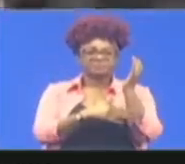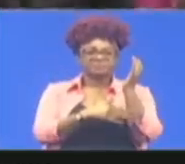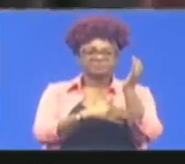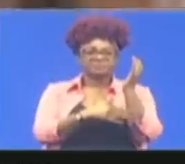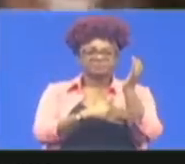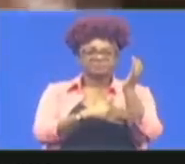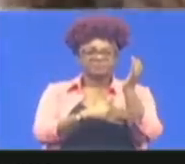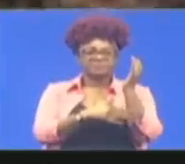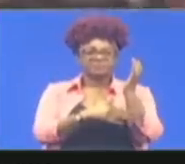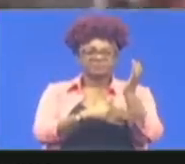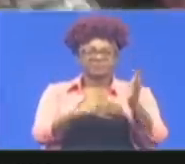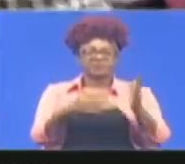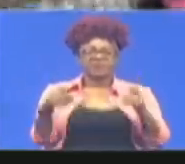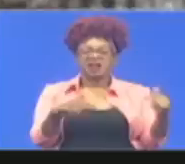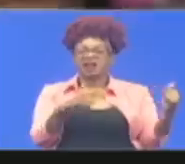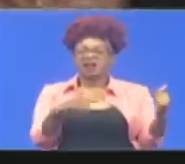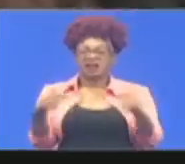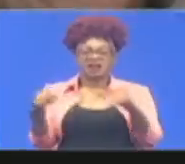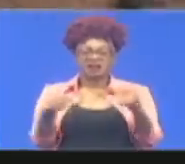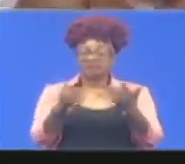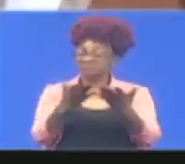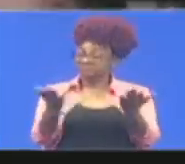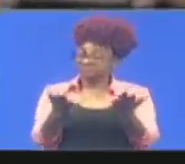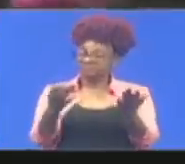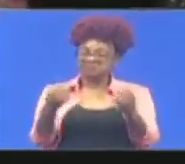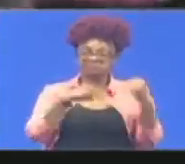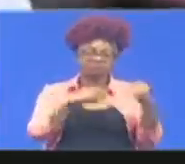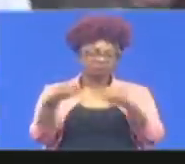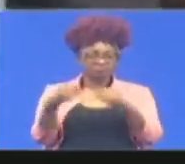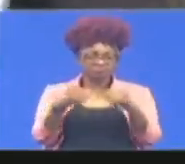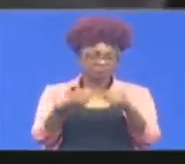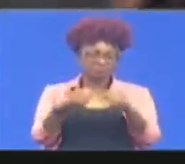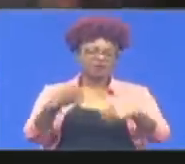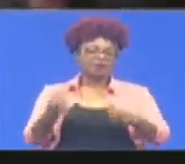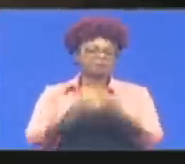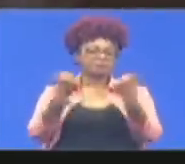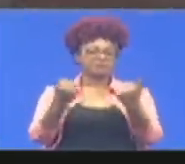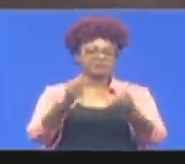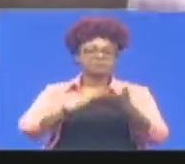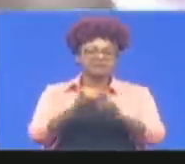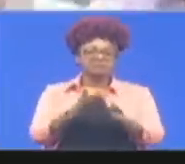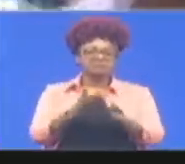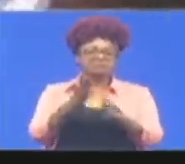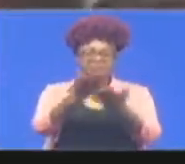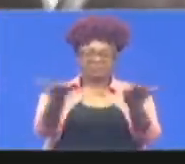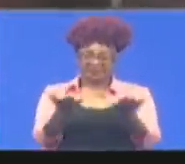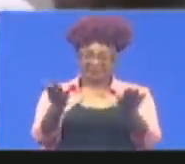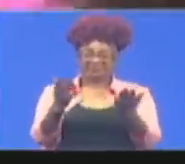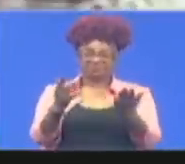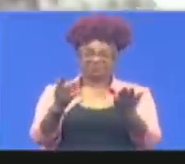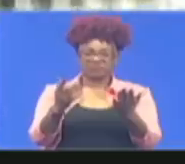The warring factions reached a new low when the exchange of words degenerated into a brawl in a clash of